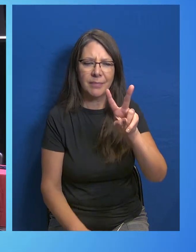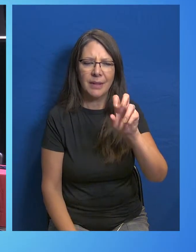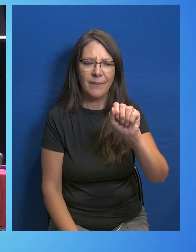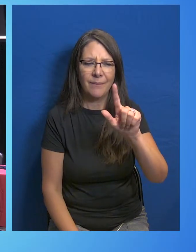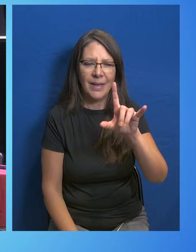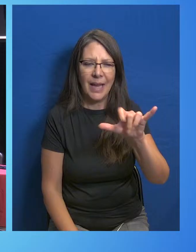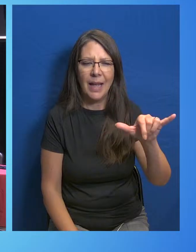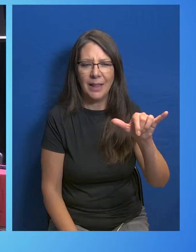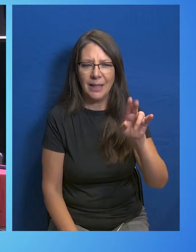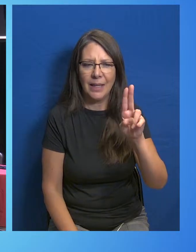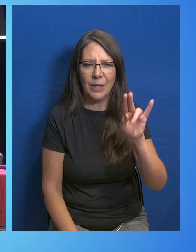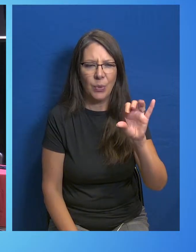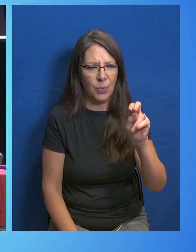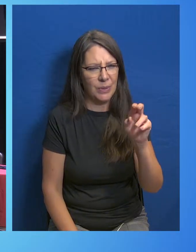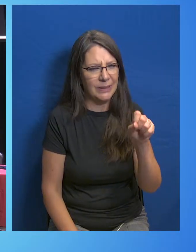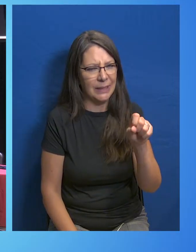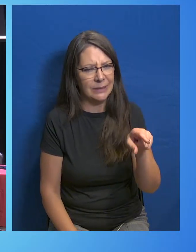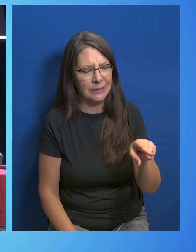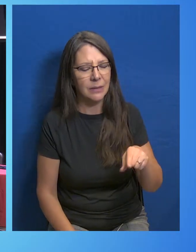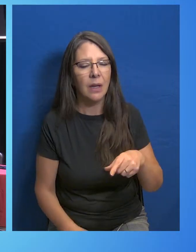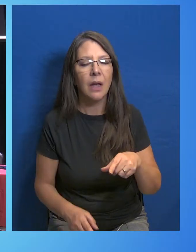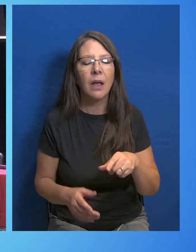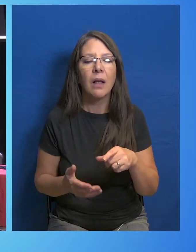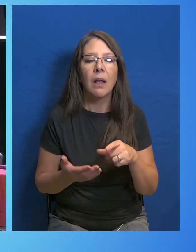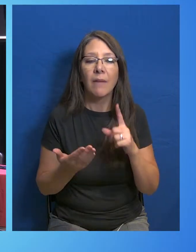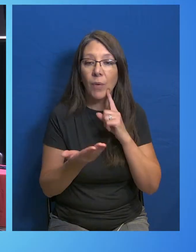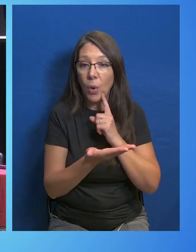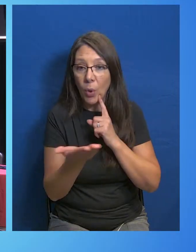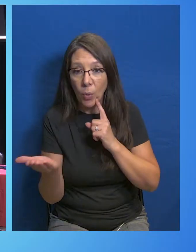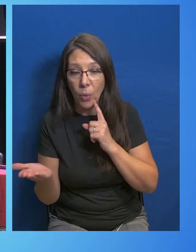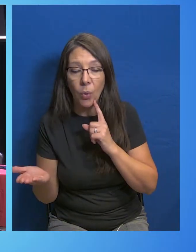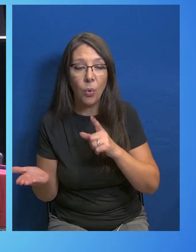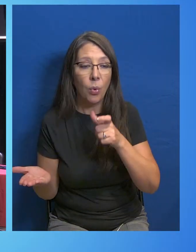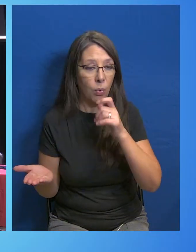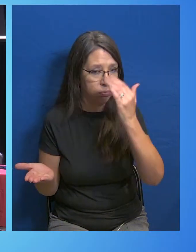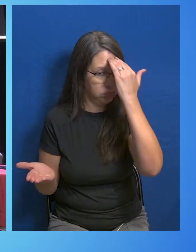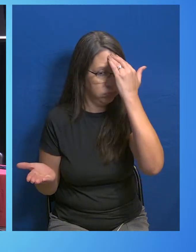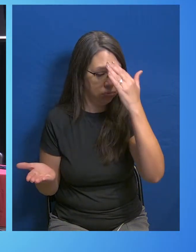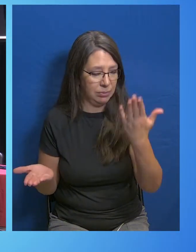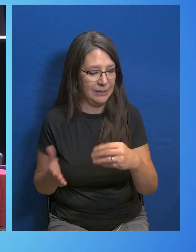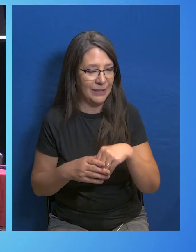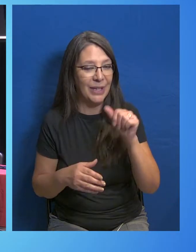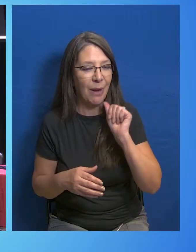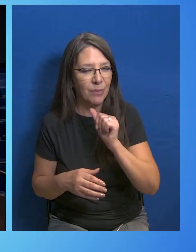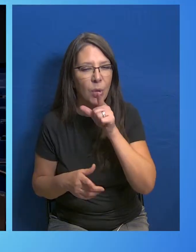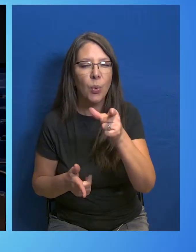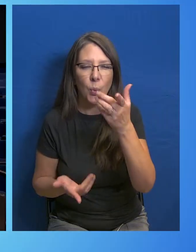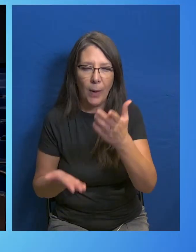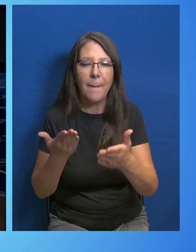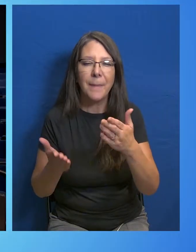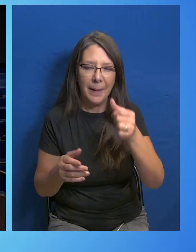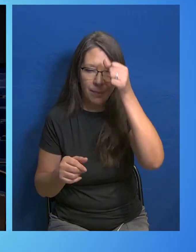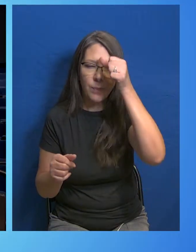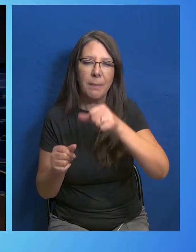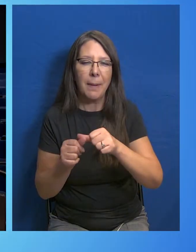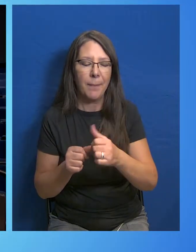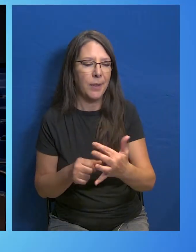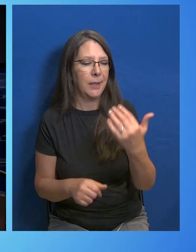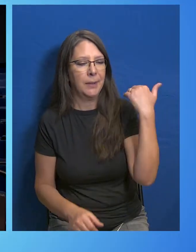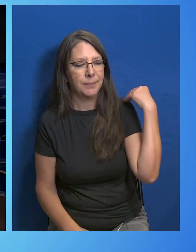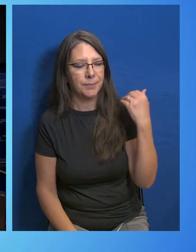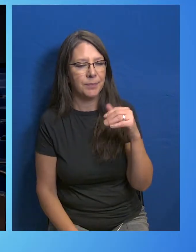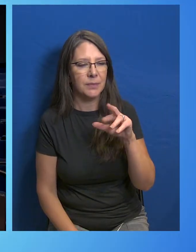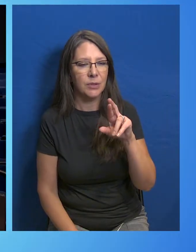Yes, so for those of you who are Arizona long-timers, you may remember that during the last Great